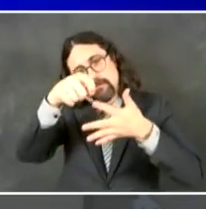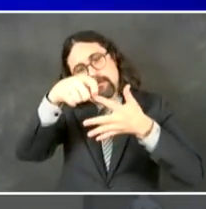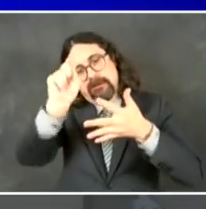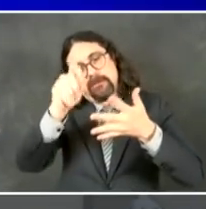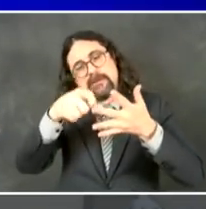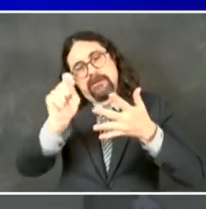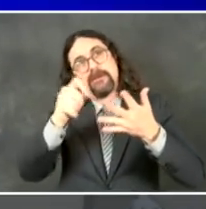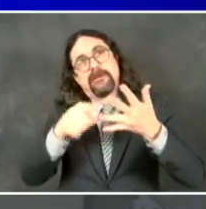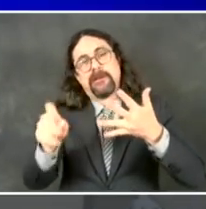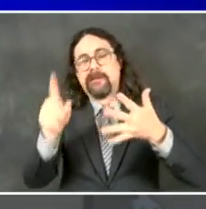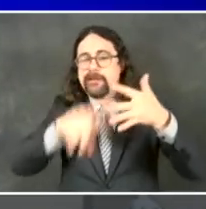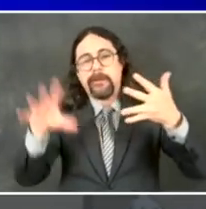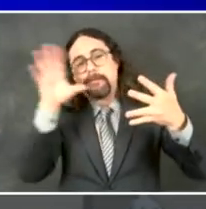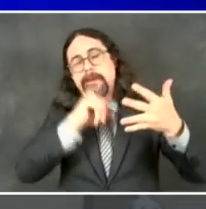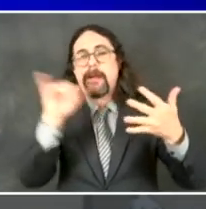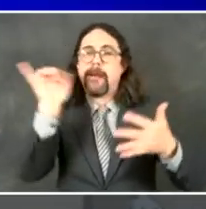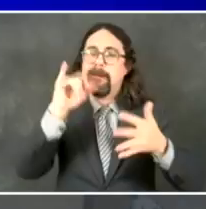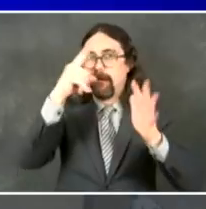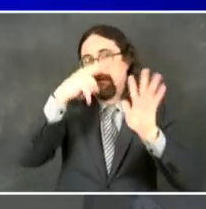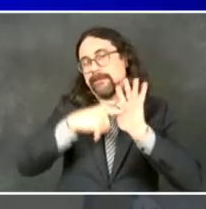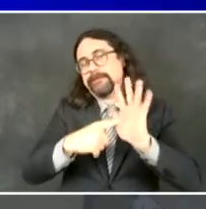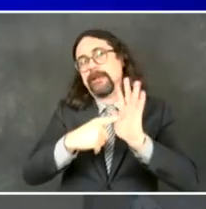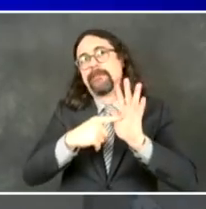things go down.